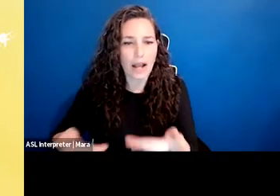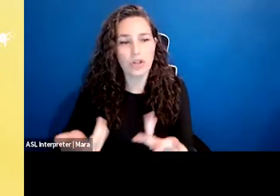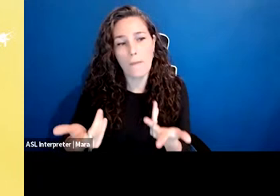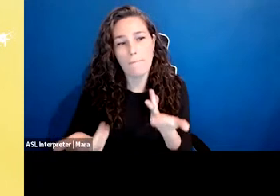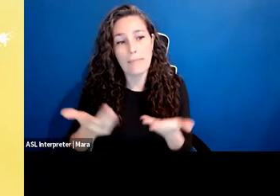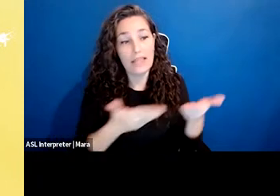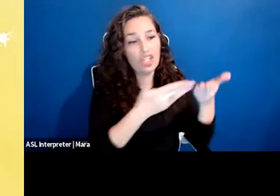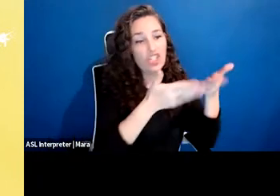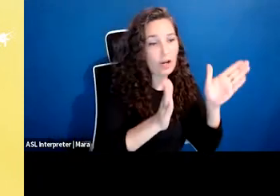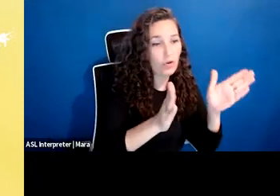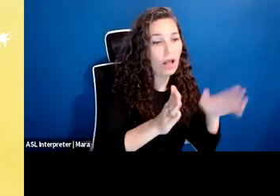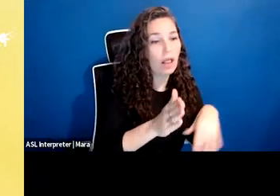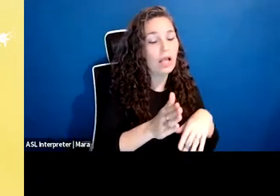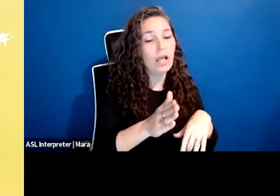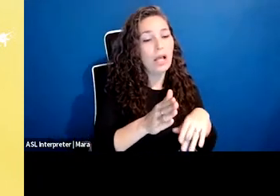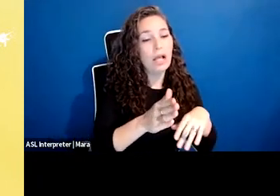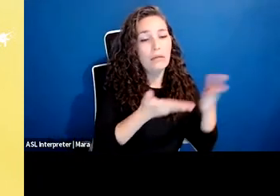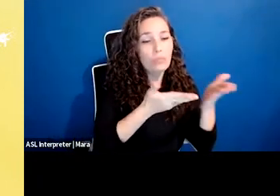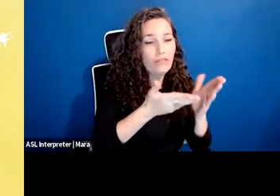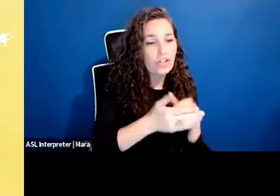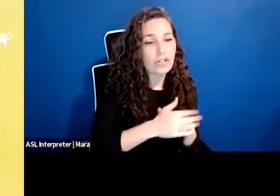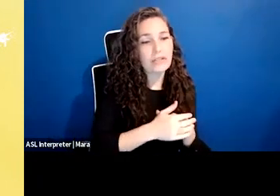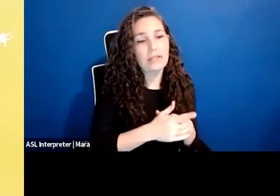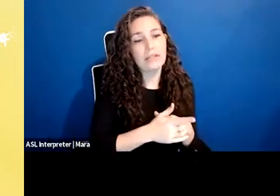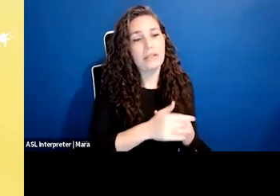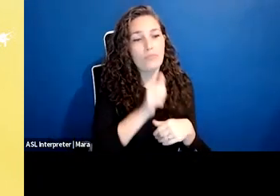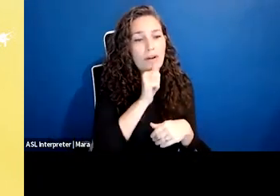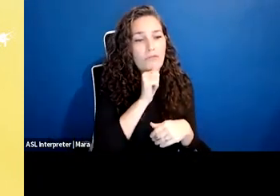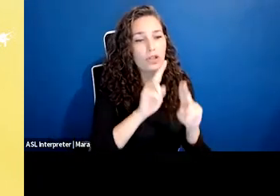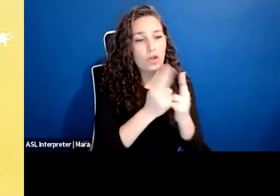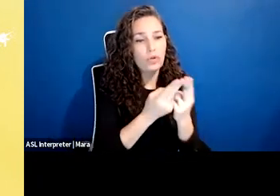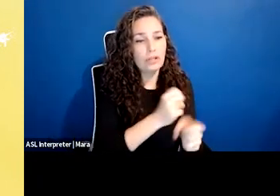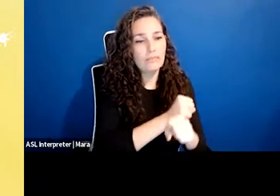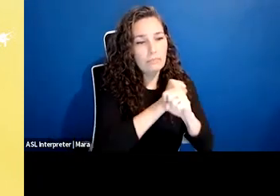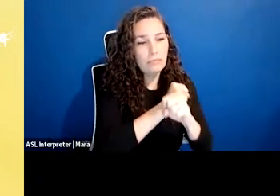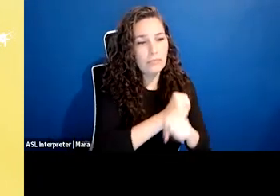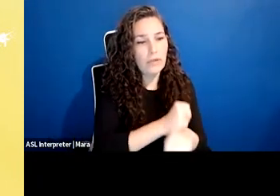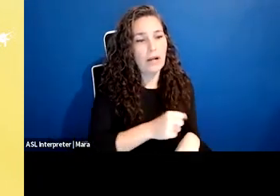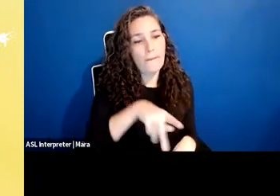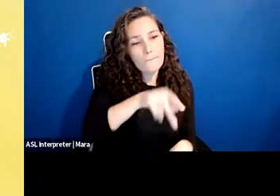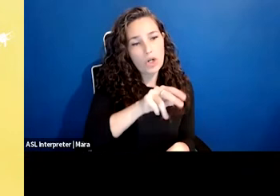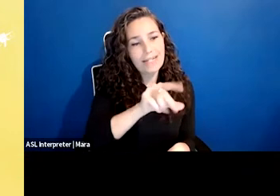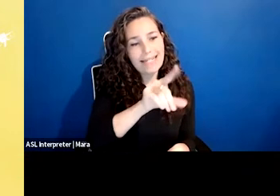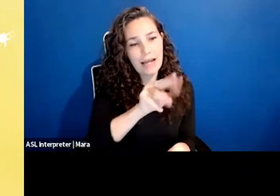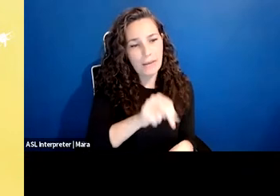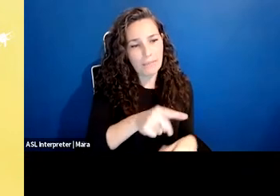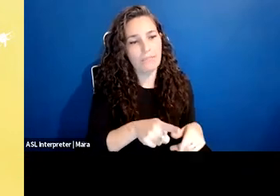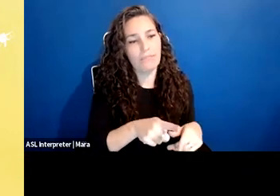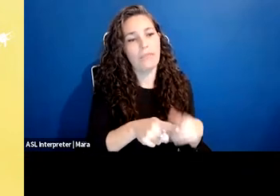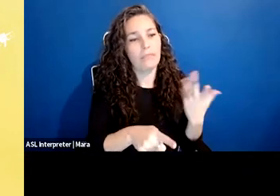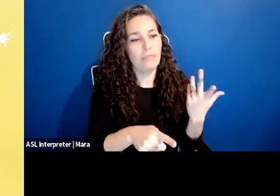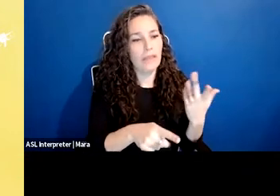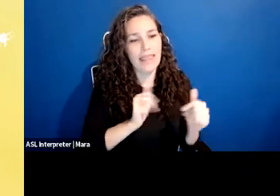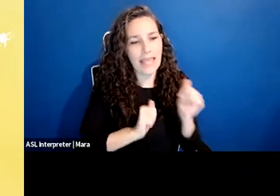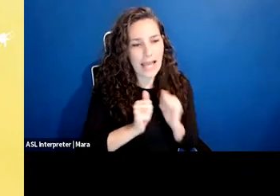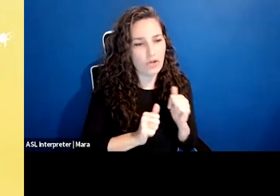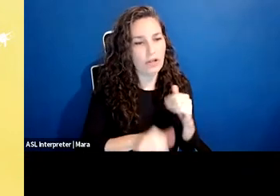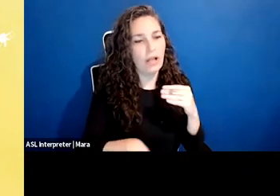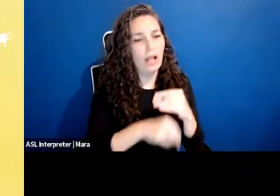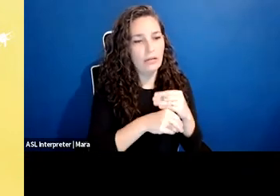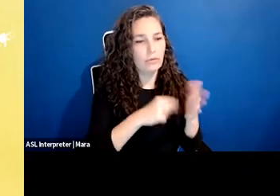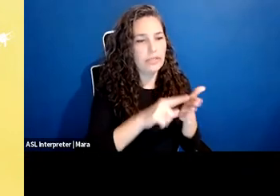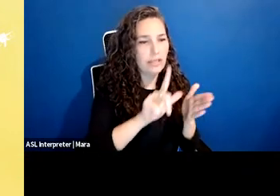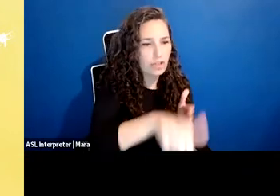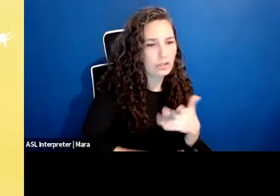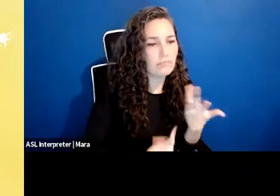provisions would be the preference of employment and union security provisions, per diem provisions, the theatrical residuals provisions, television residuals would be